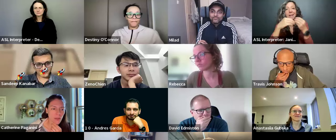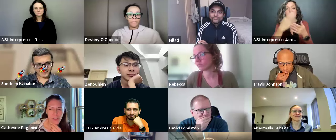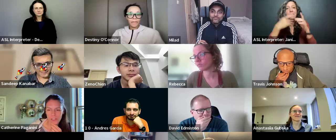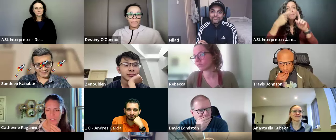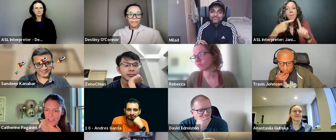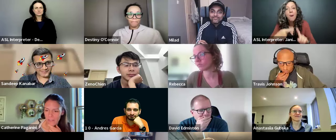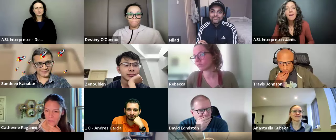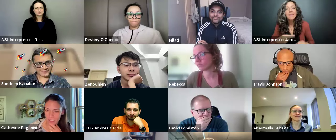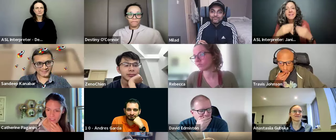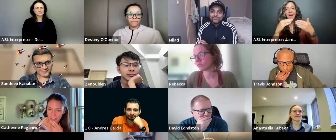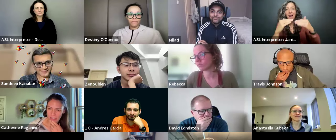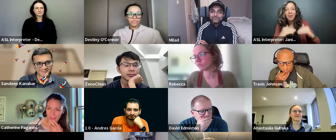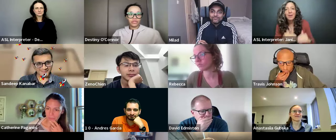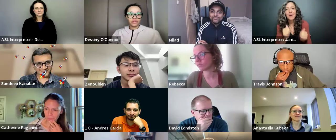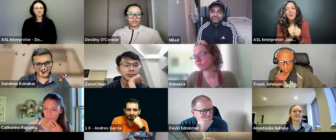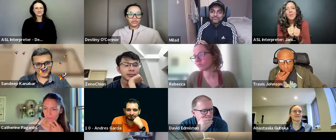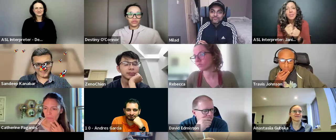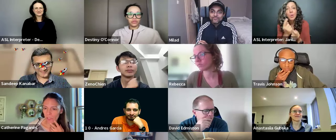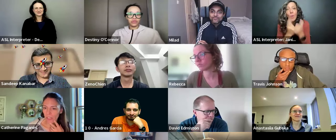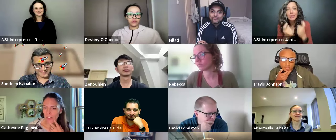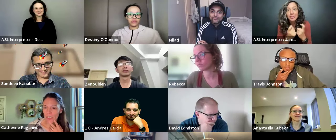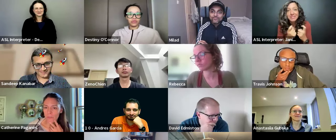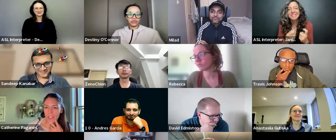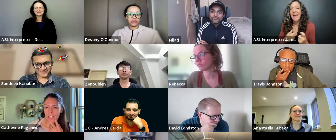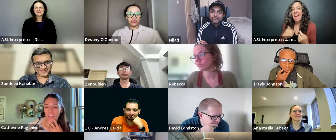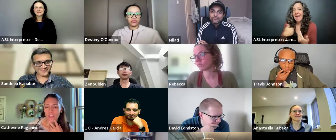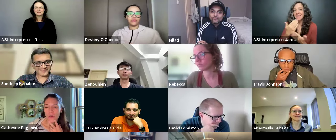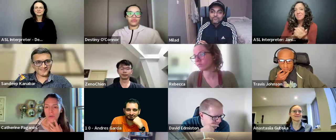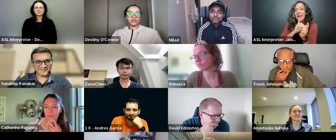underneath with questions, so I have updates on that.